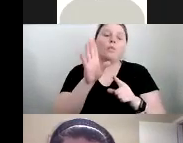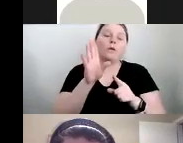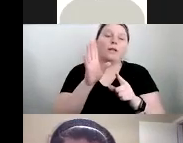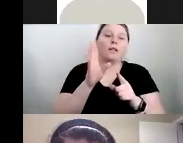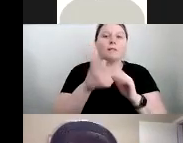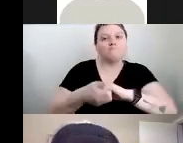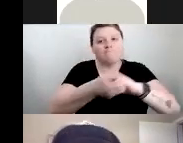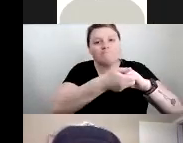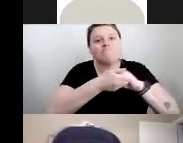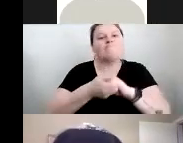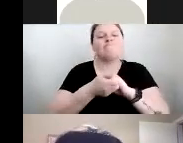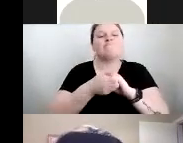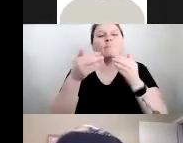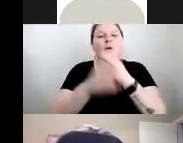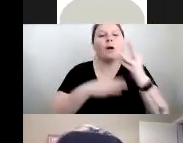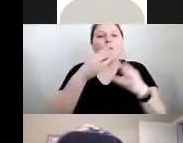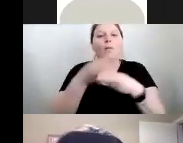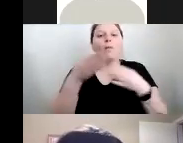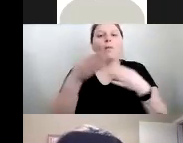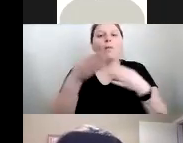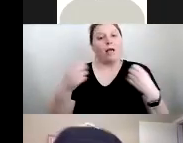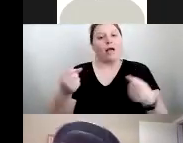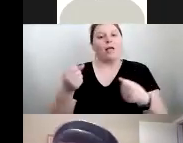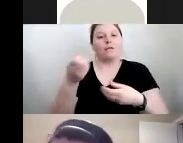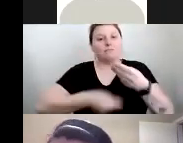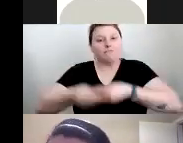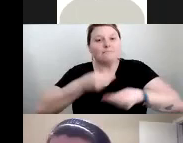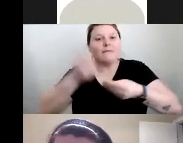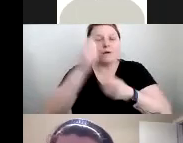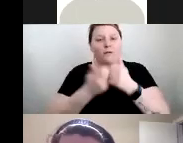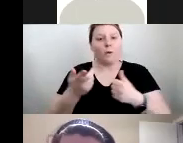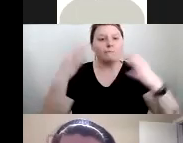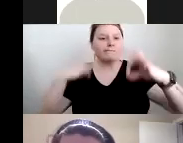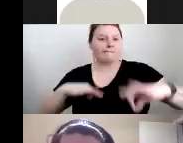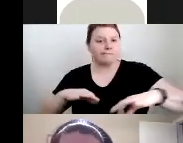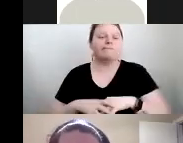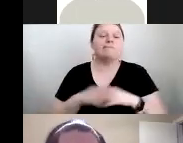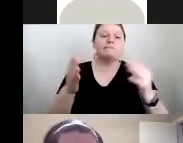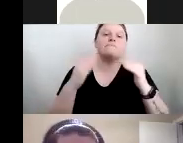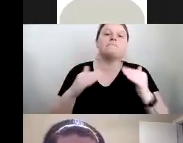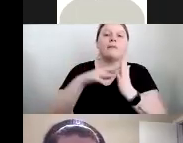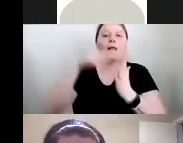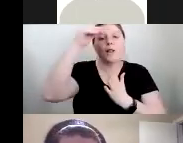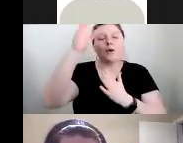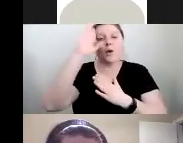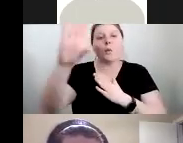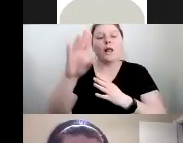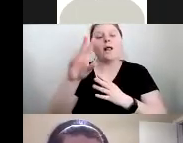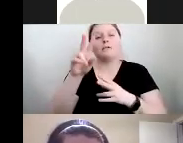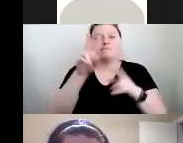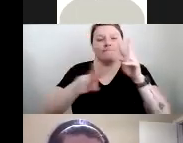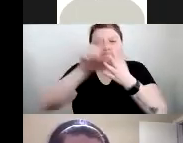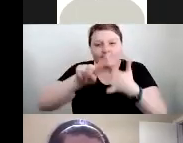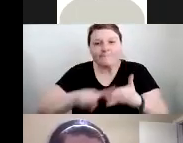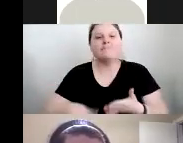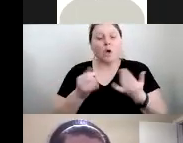for everyone's equal benefit. Through this series, the learner will also examine existing attitudes around